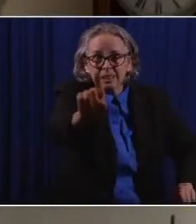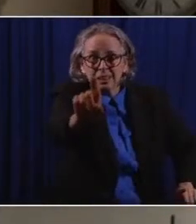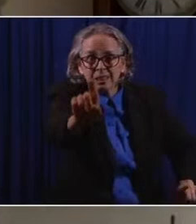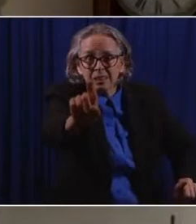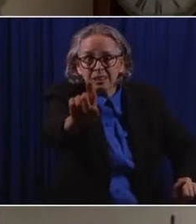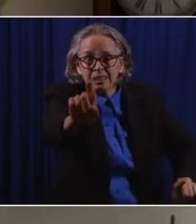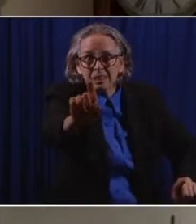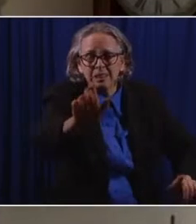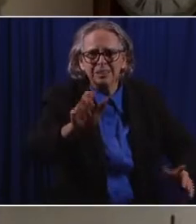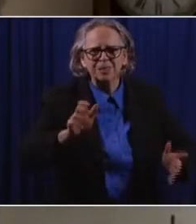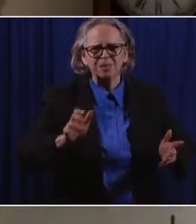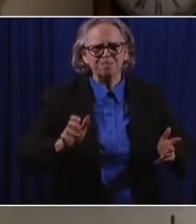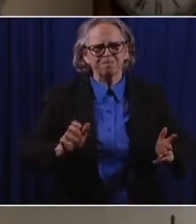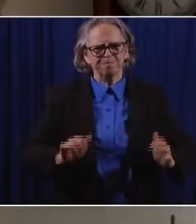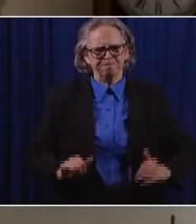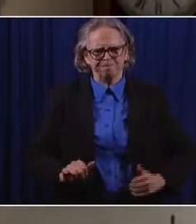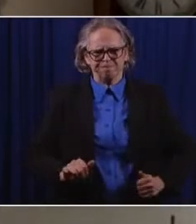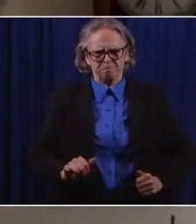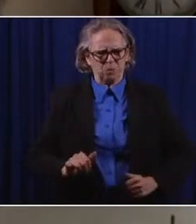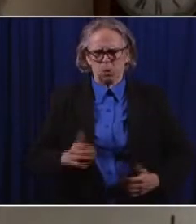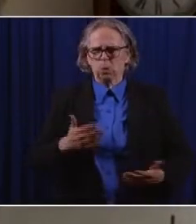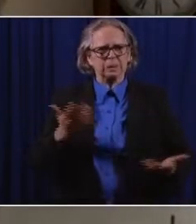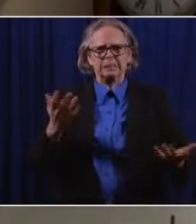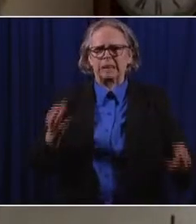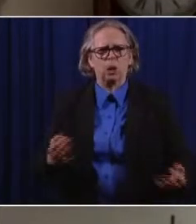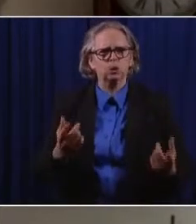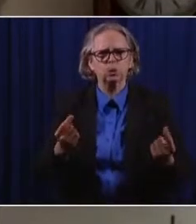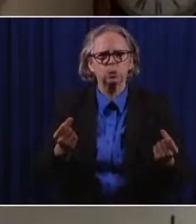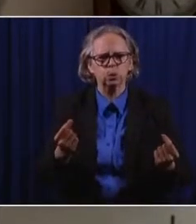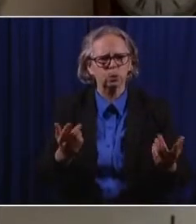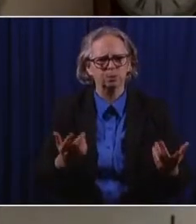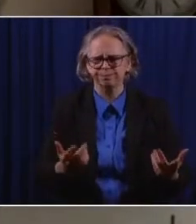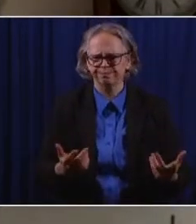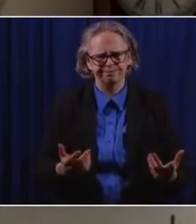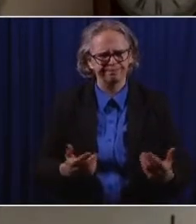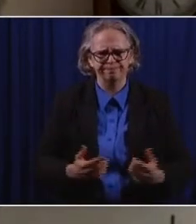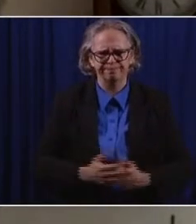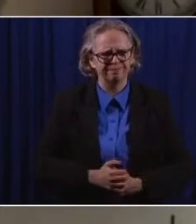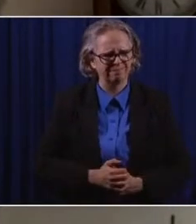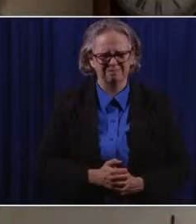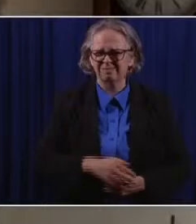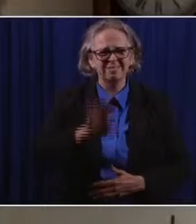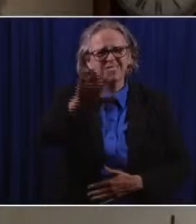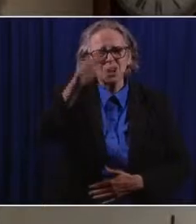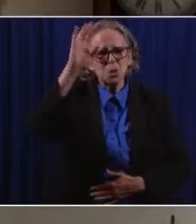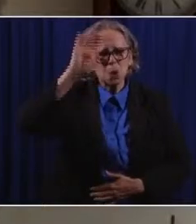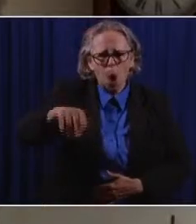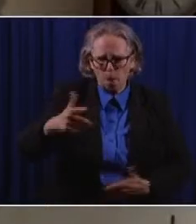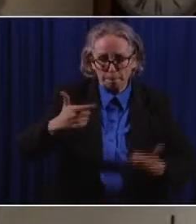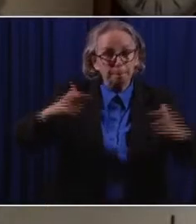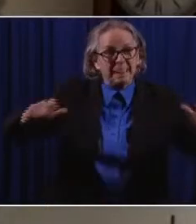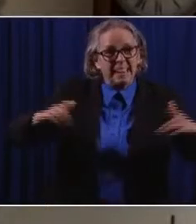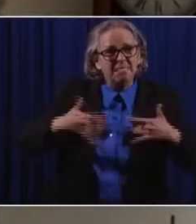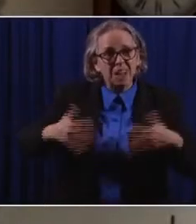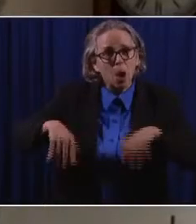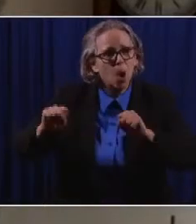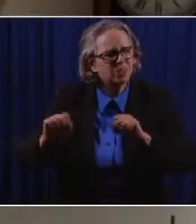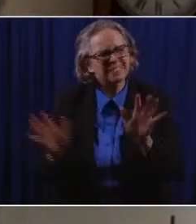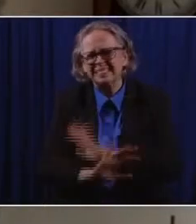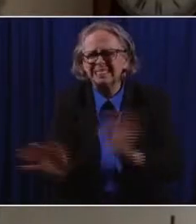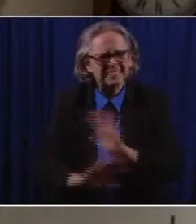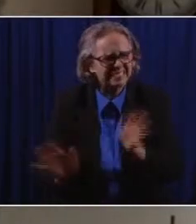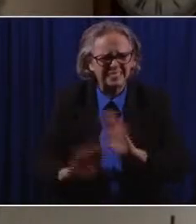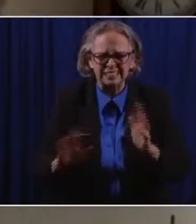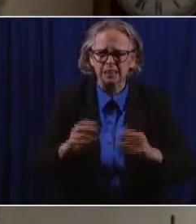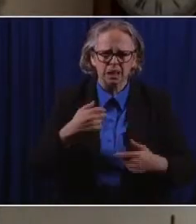is to be able to curtail these events. I mean, I read examples.